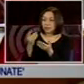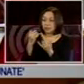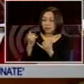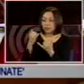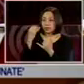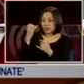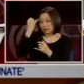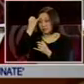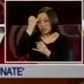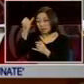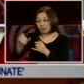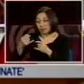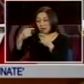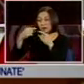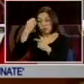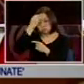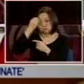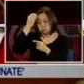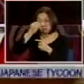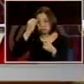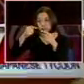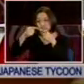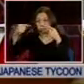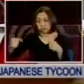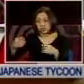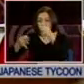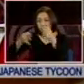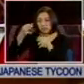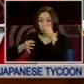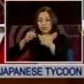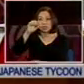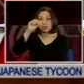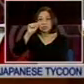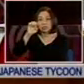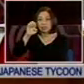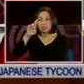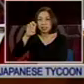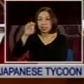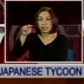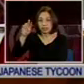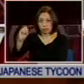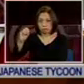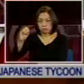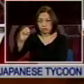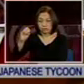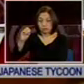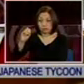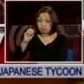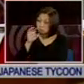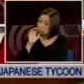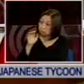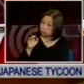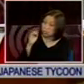dissenting opinion of Justice Sereno, did the Chief